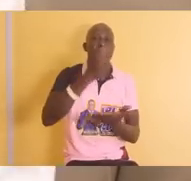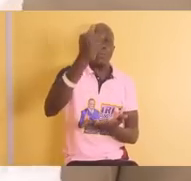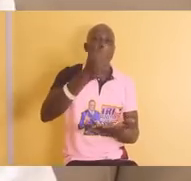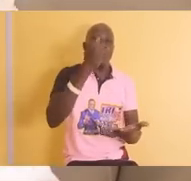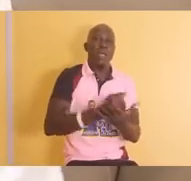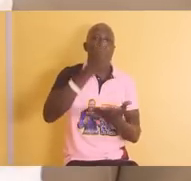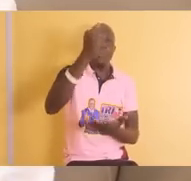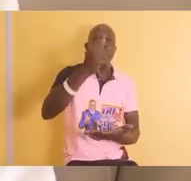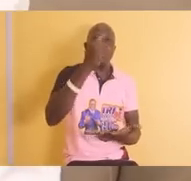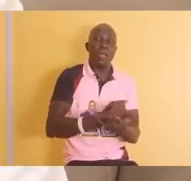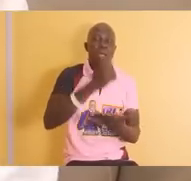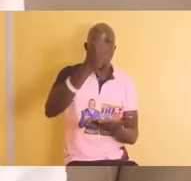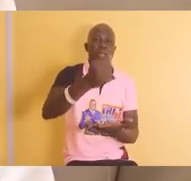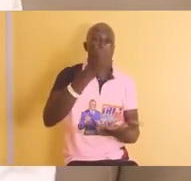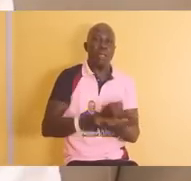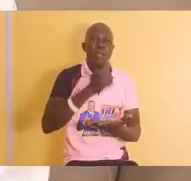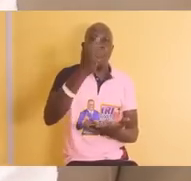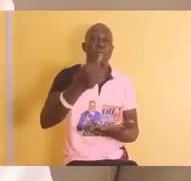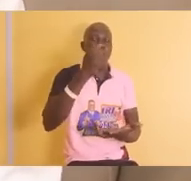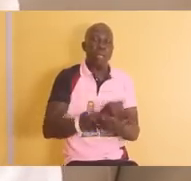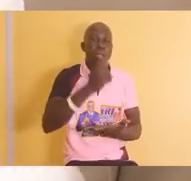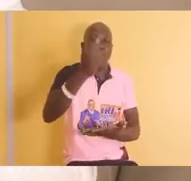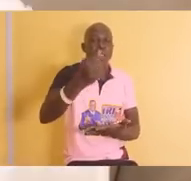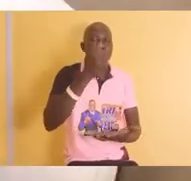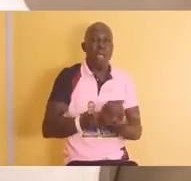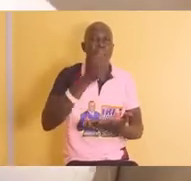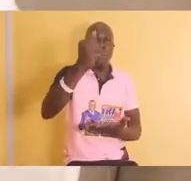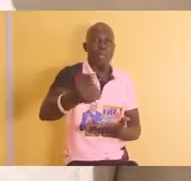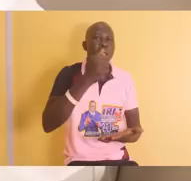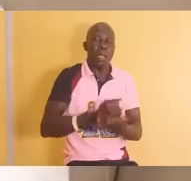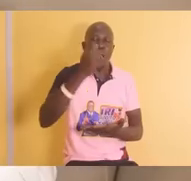Amen. Amen. Amen. Amen. Amen. Amen.